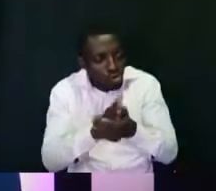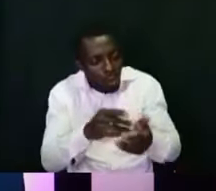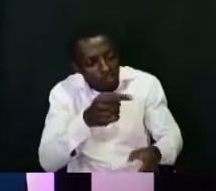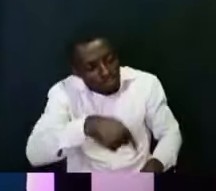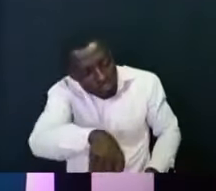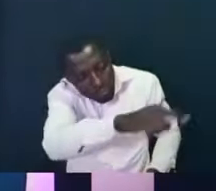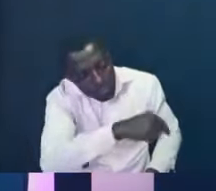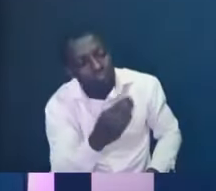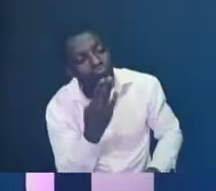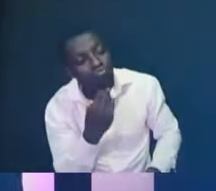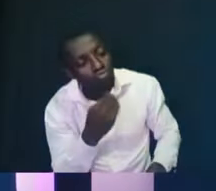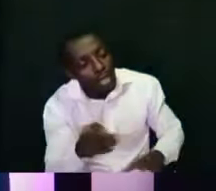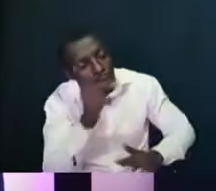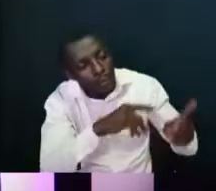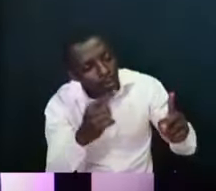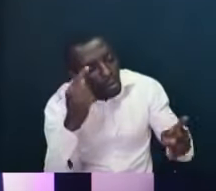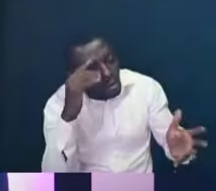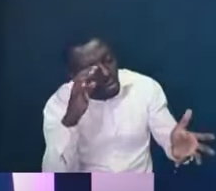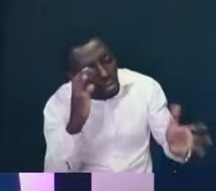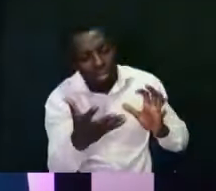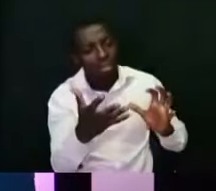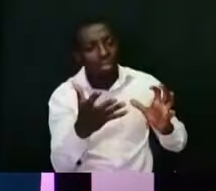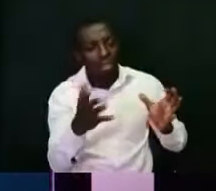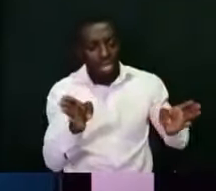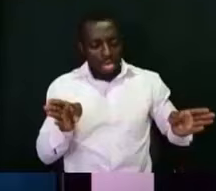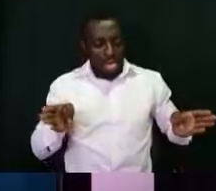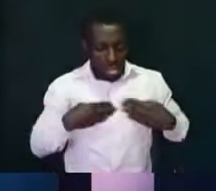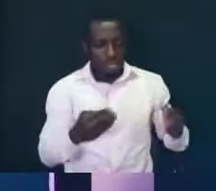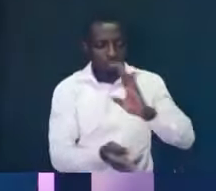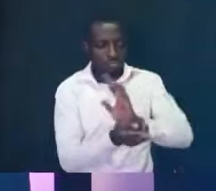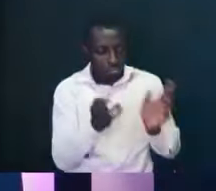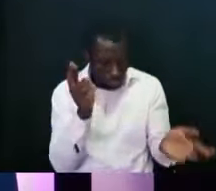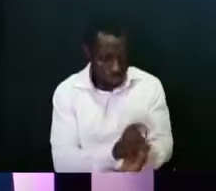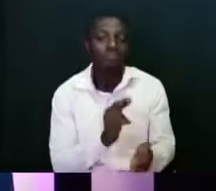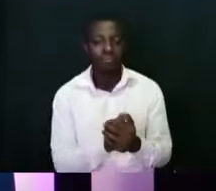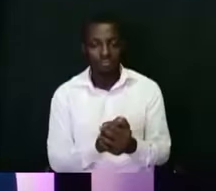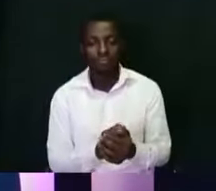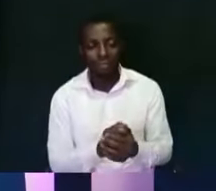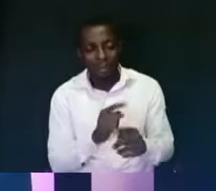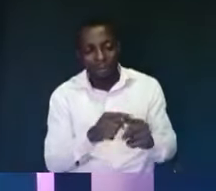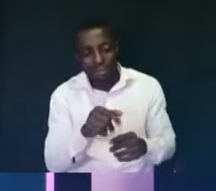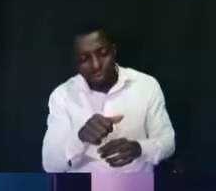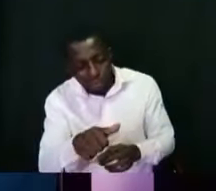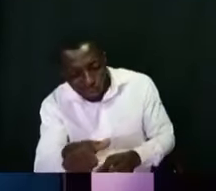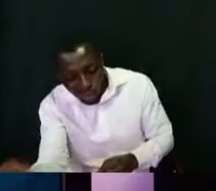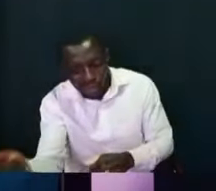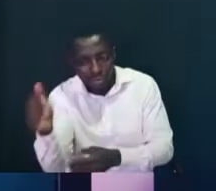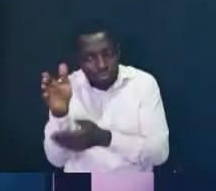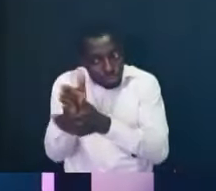Silas, as did a large number of God-fearing Greeks and quite few.